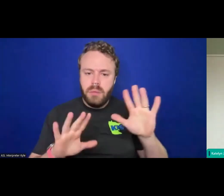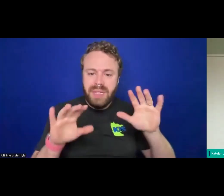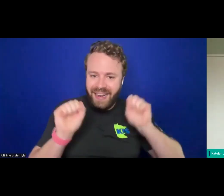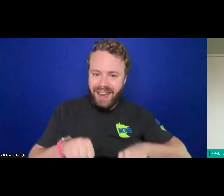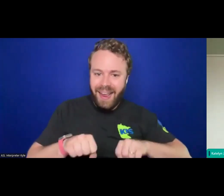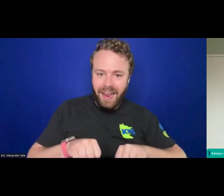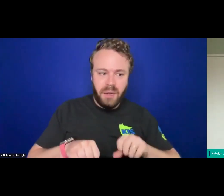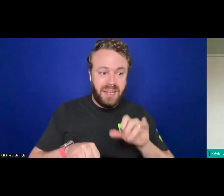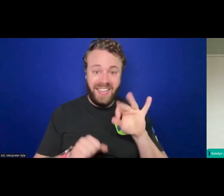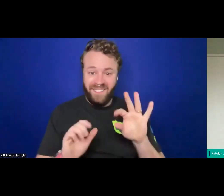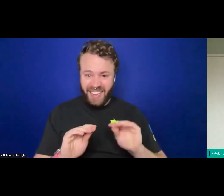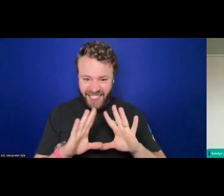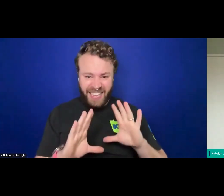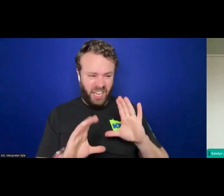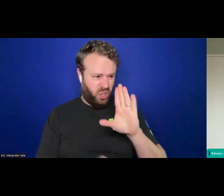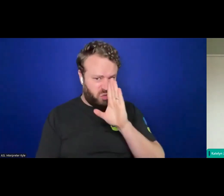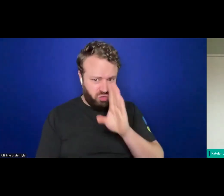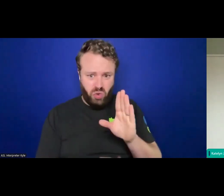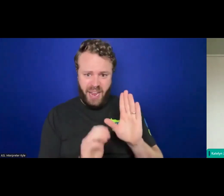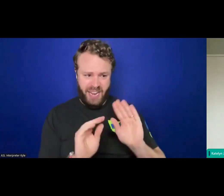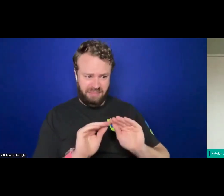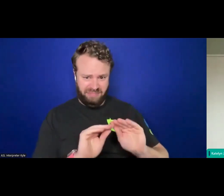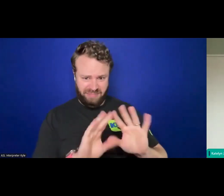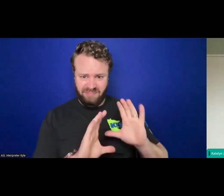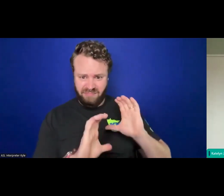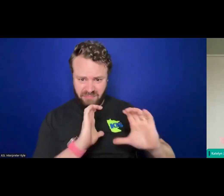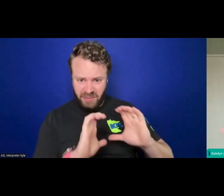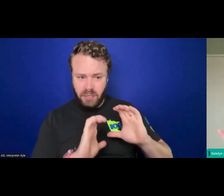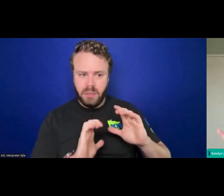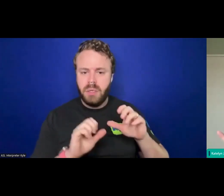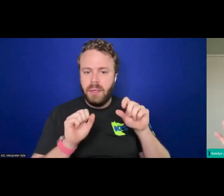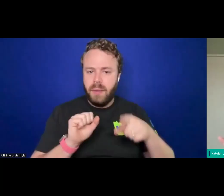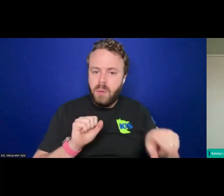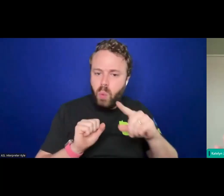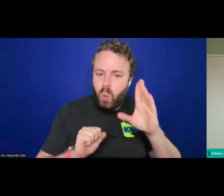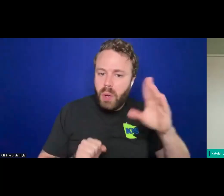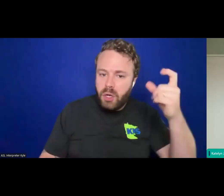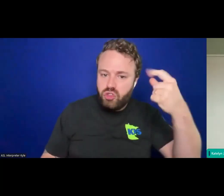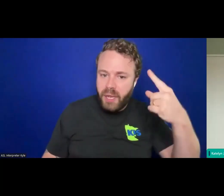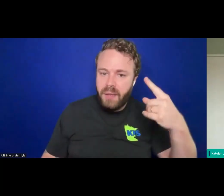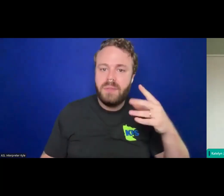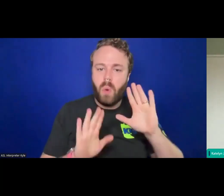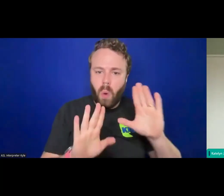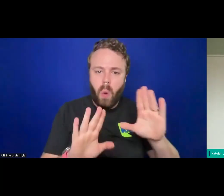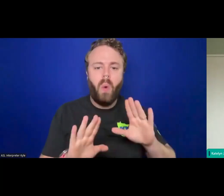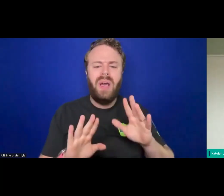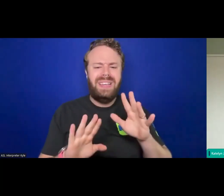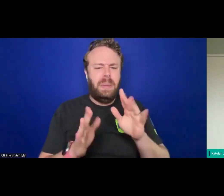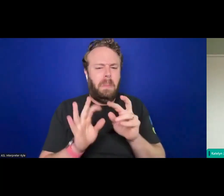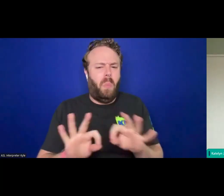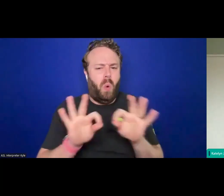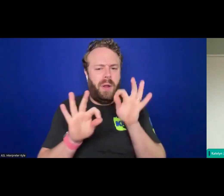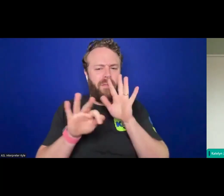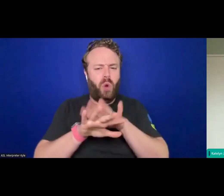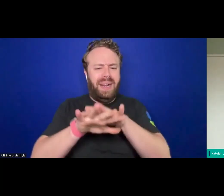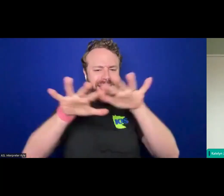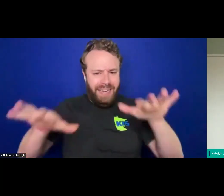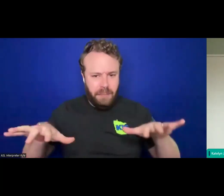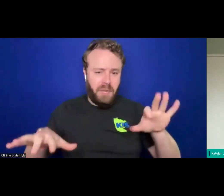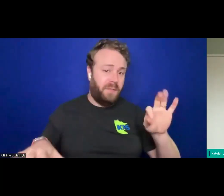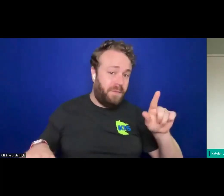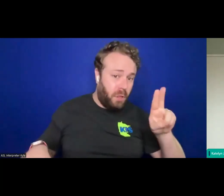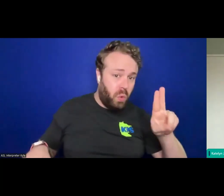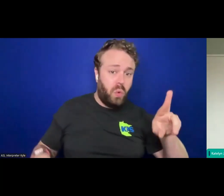really keep, as in my head, the RSV and flu as well as COVID a bit separately in the communications and very